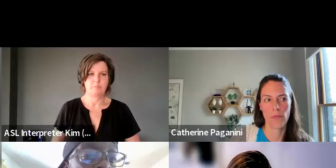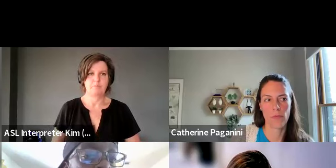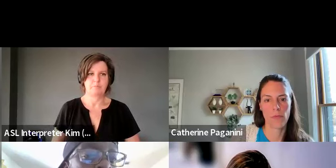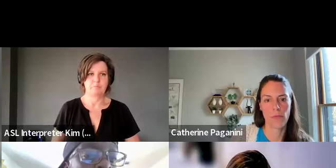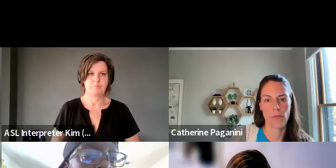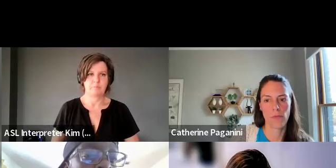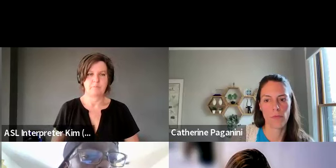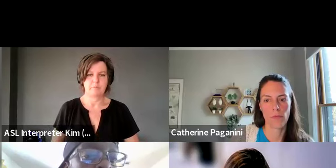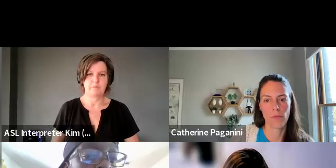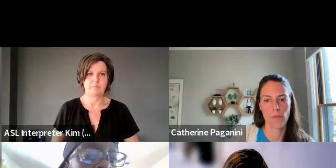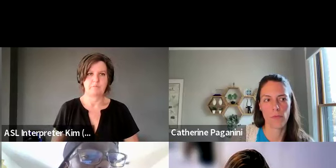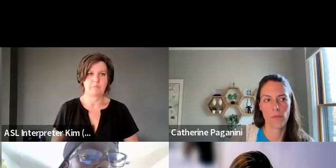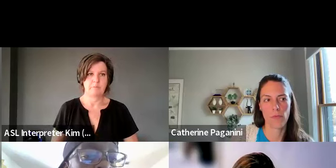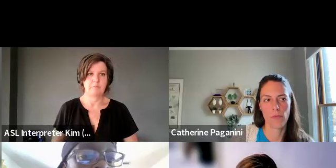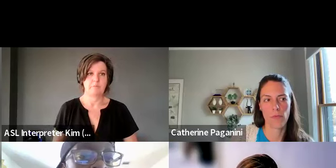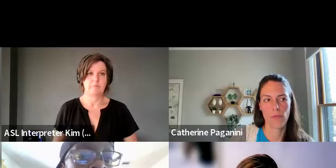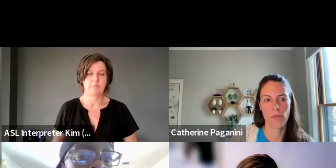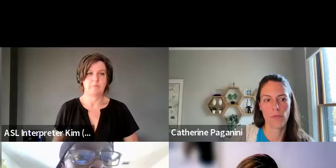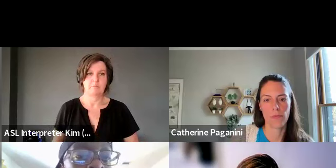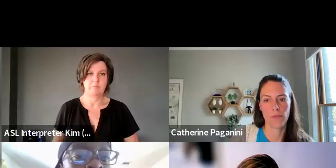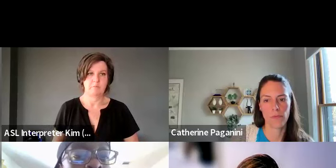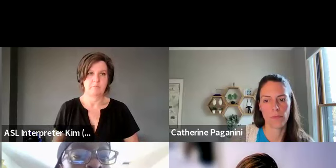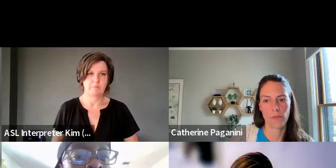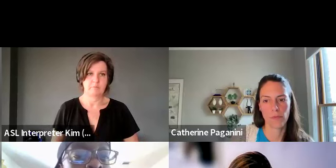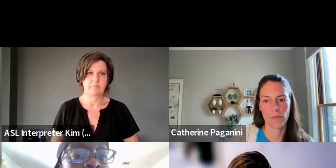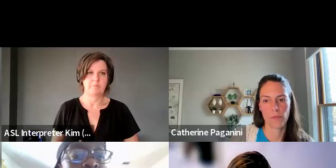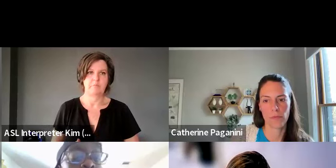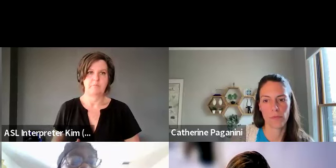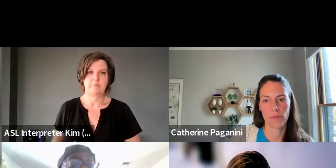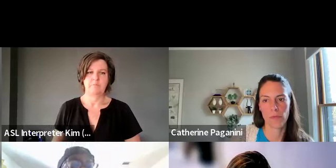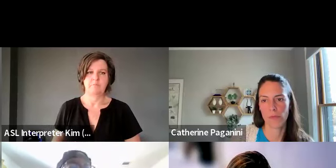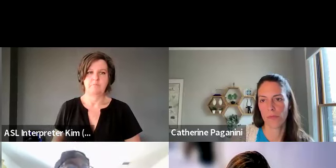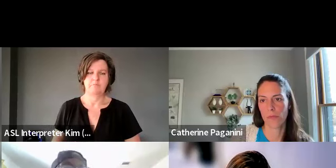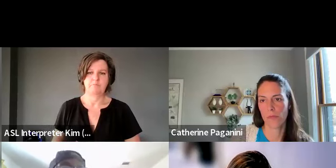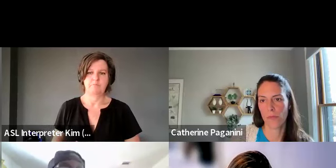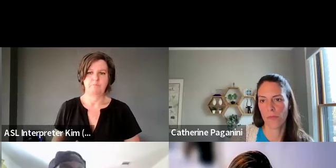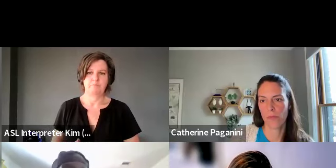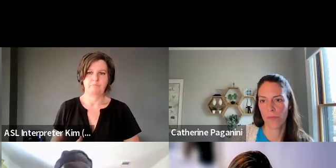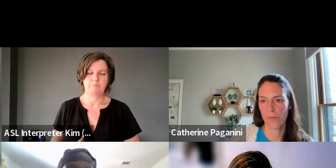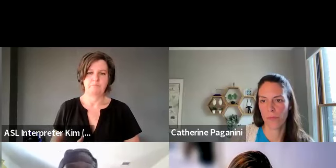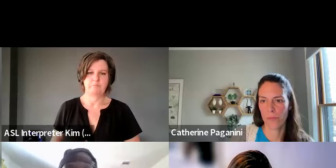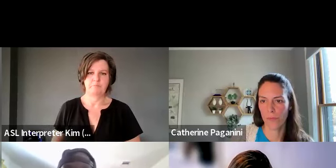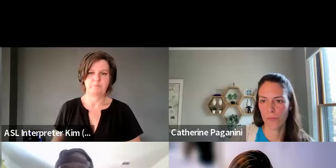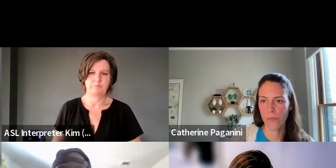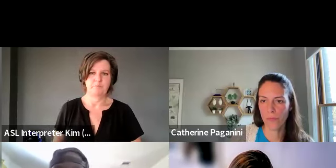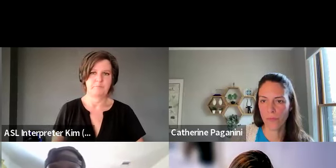a term for that, or we have to expand on that and explain what it means. And in terms of cloud